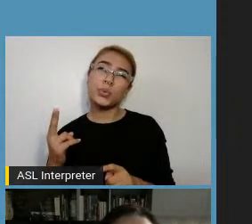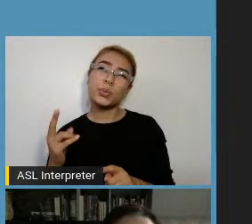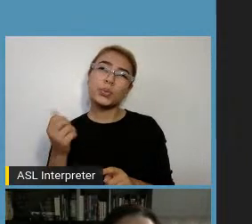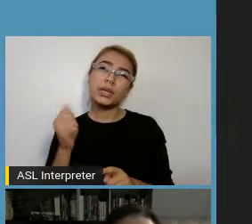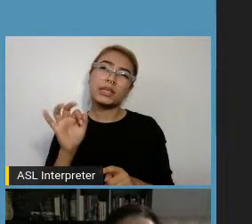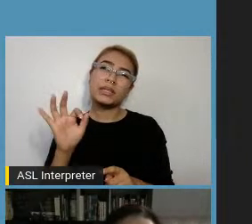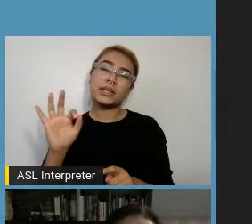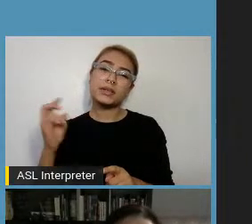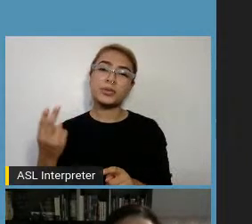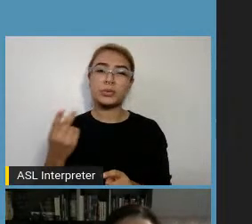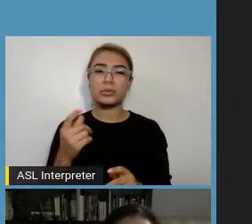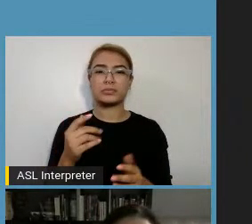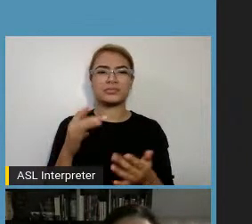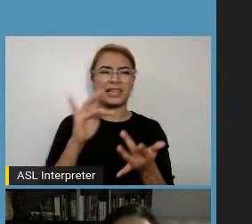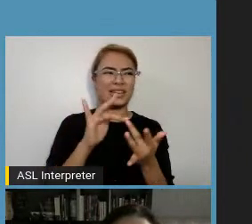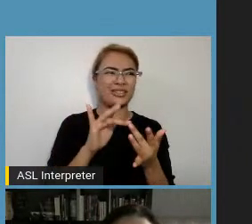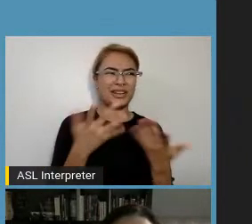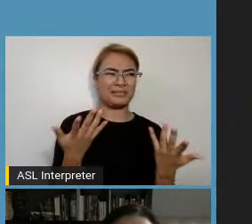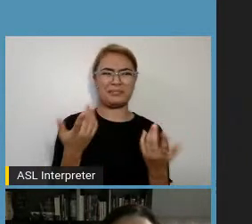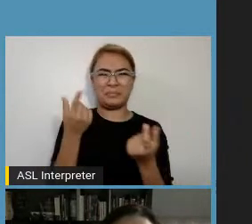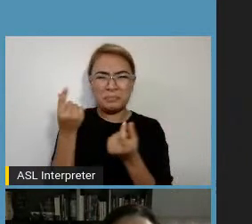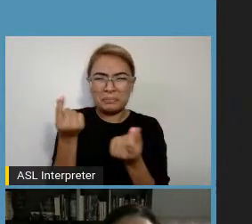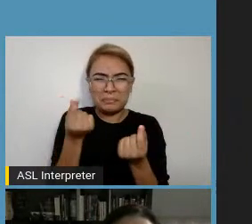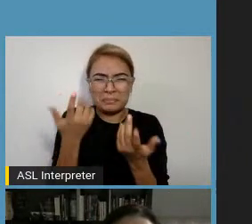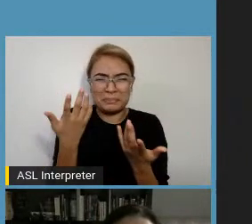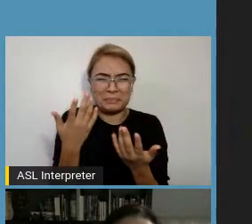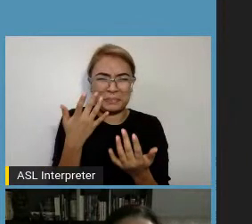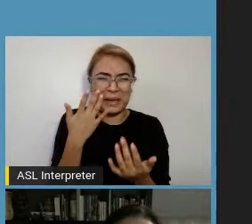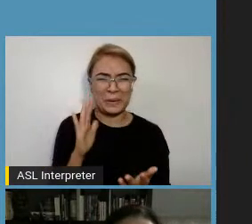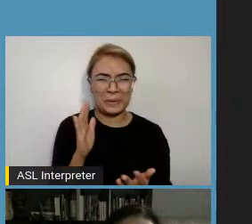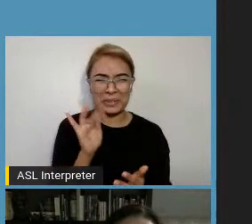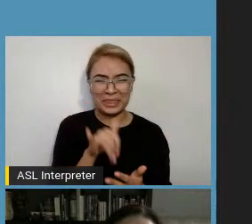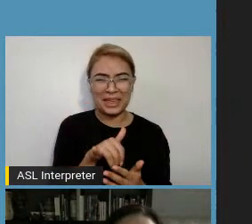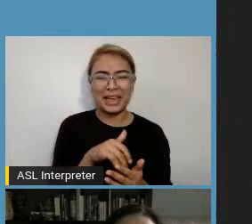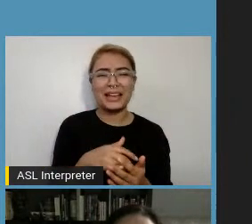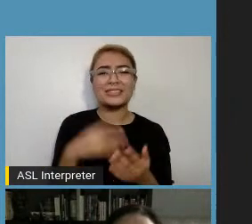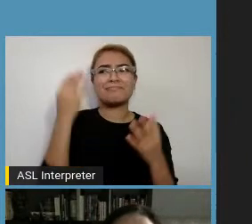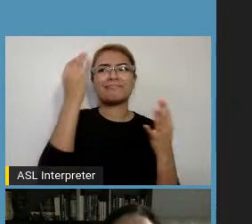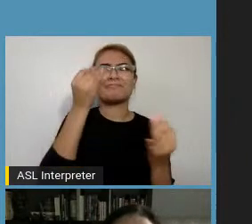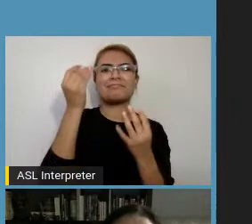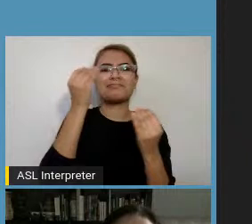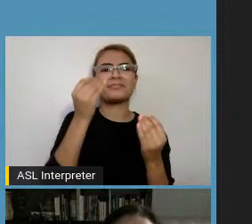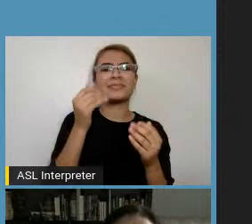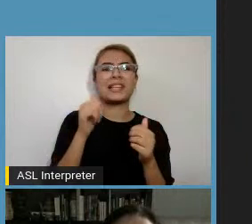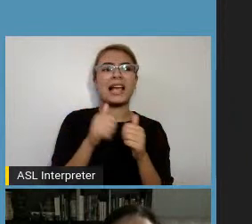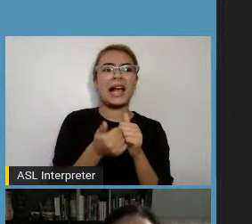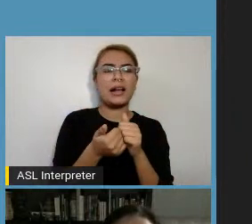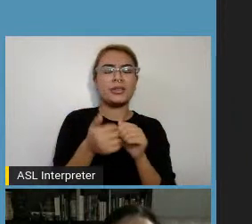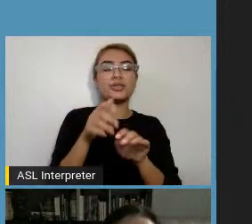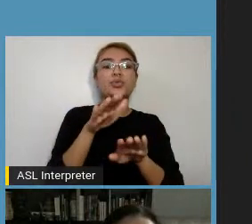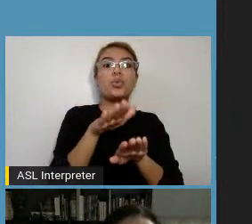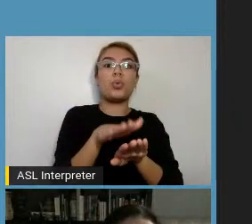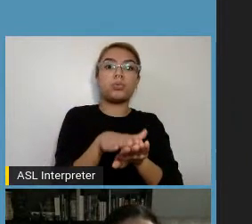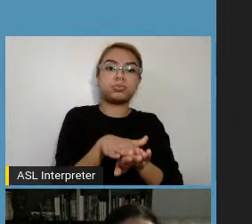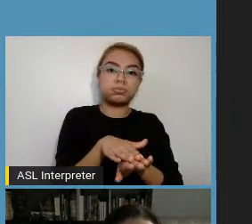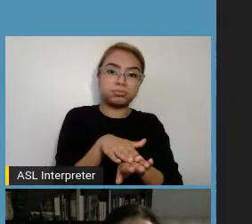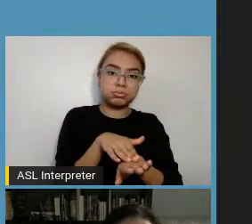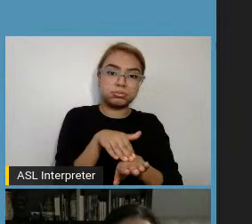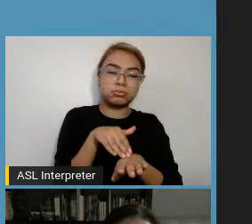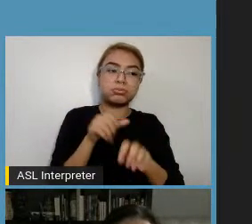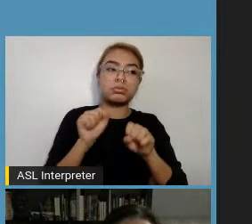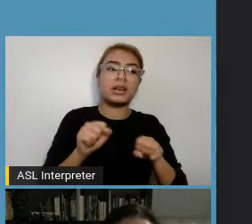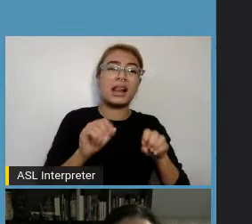hadn't even heard of the internet at that point yet. And, so thinking about how slowly we could disseminate information